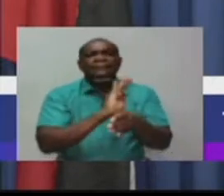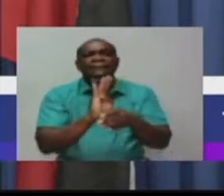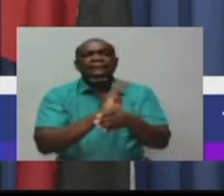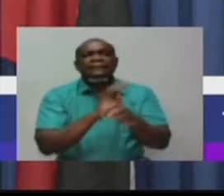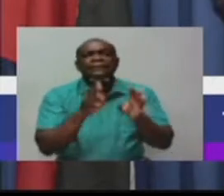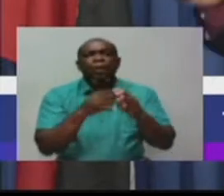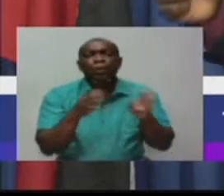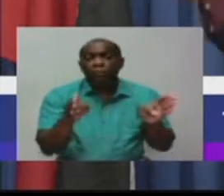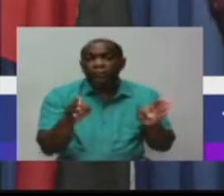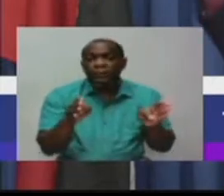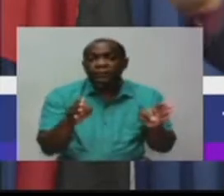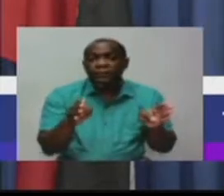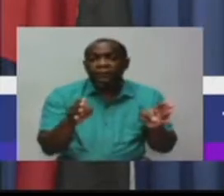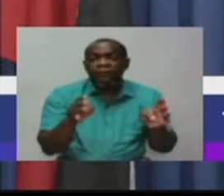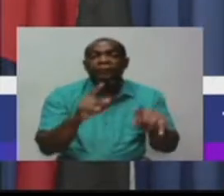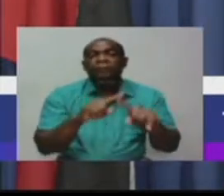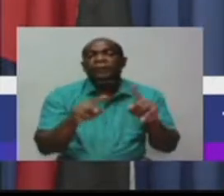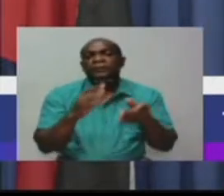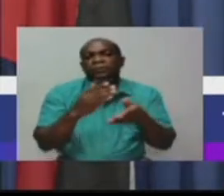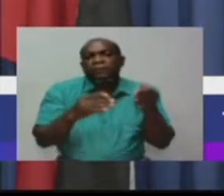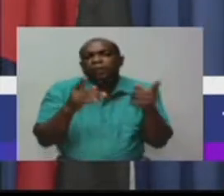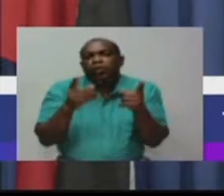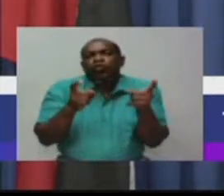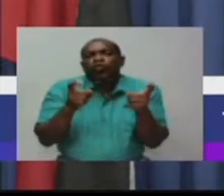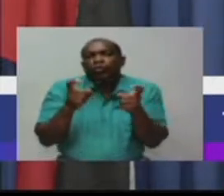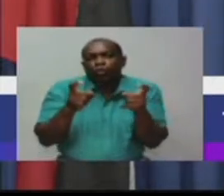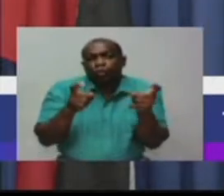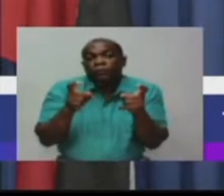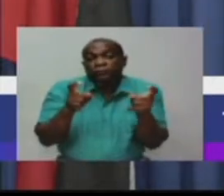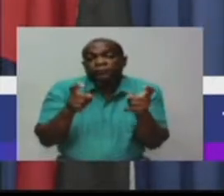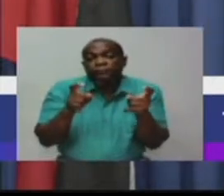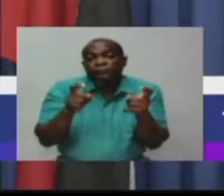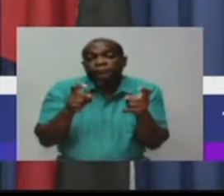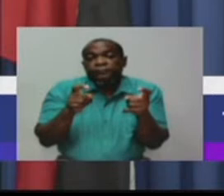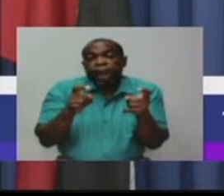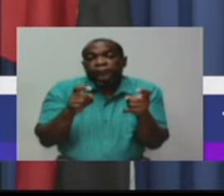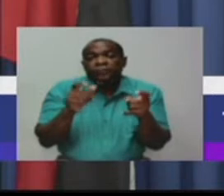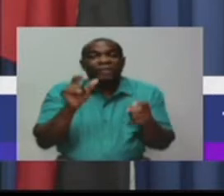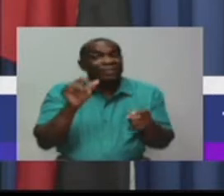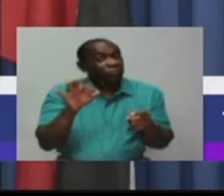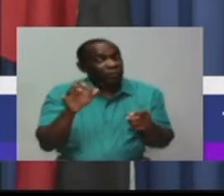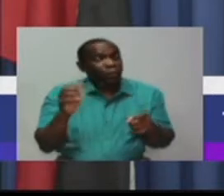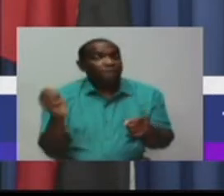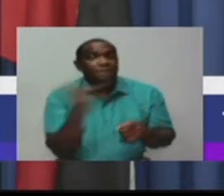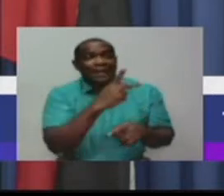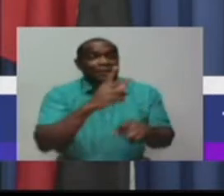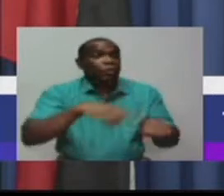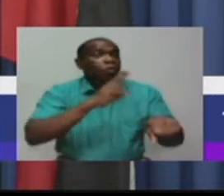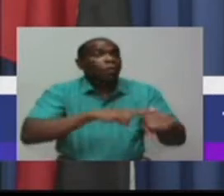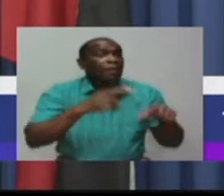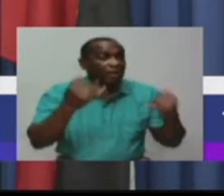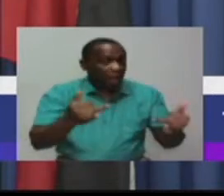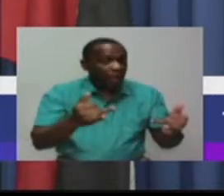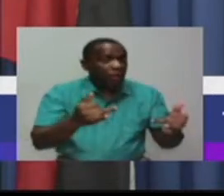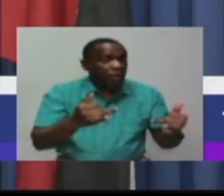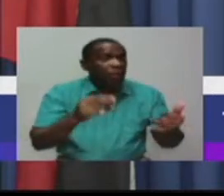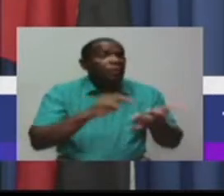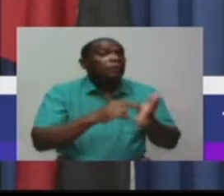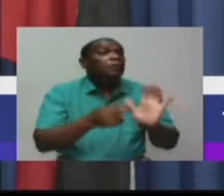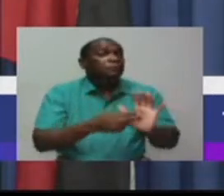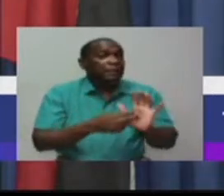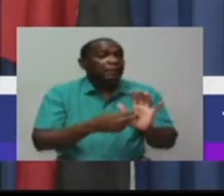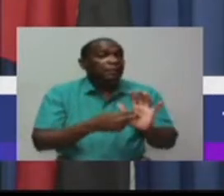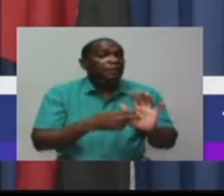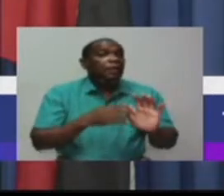the outcome would be worse than it was in June. And that's all I'm saying. And that is the price